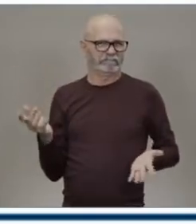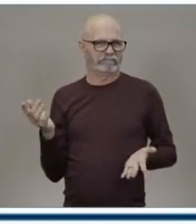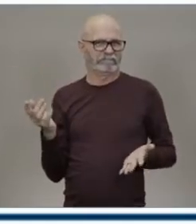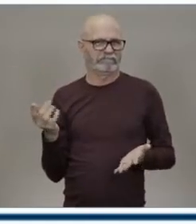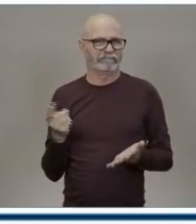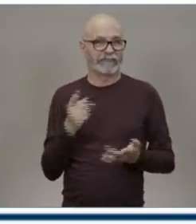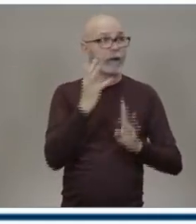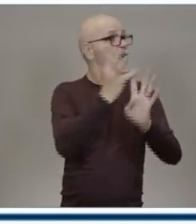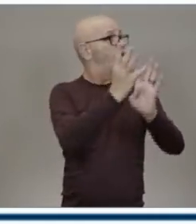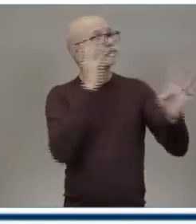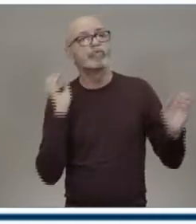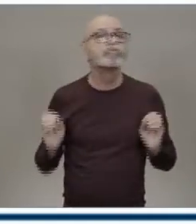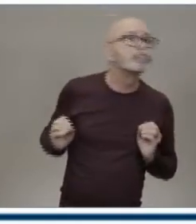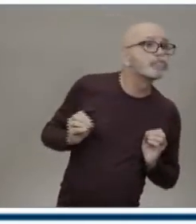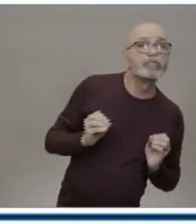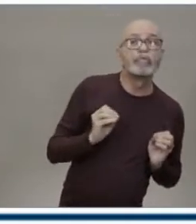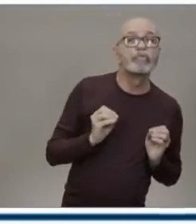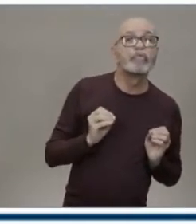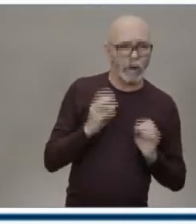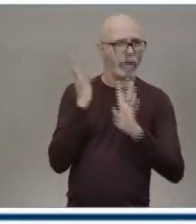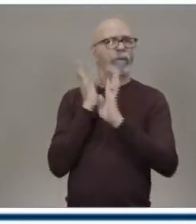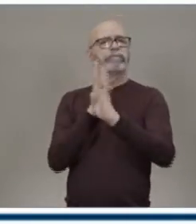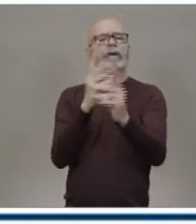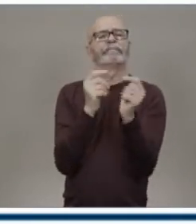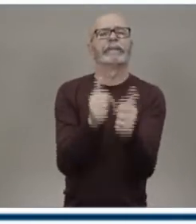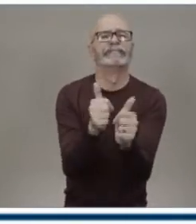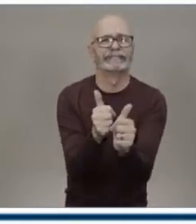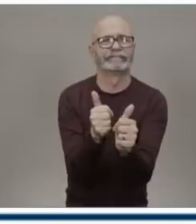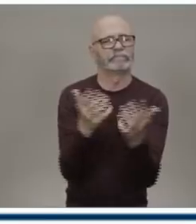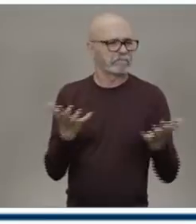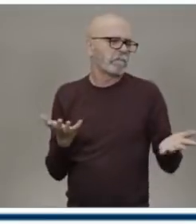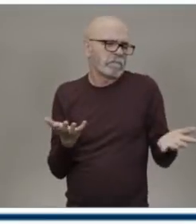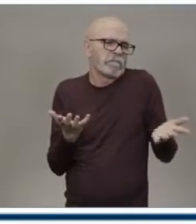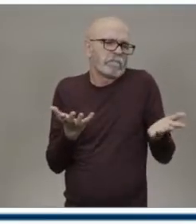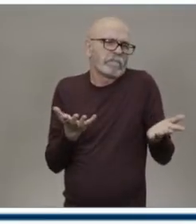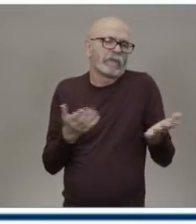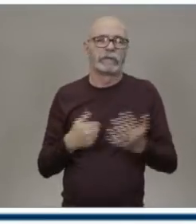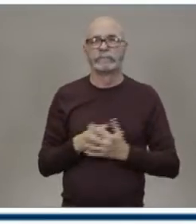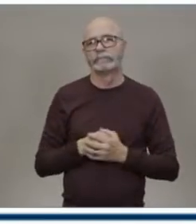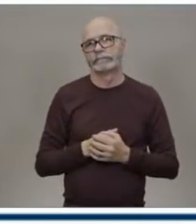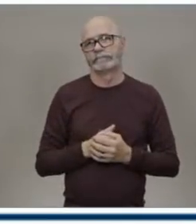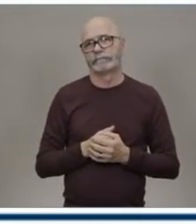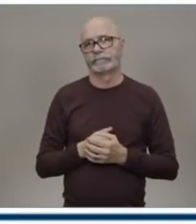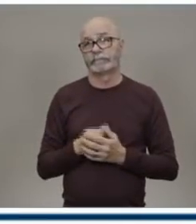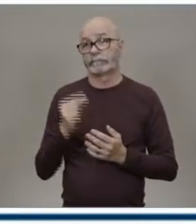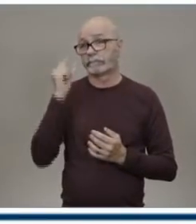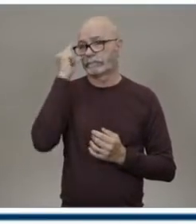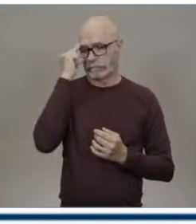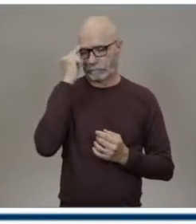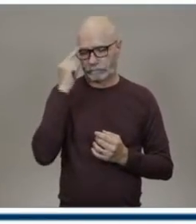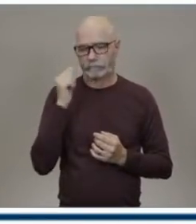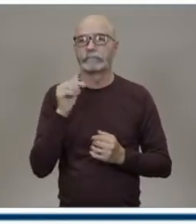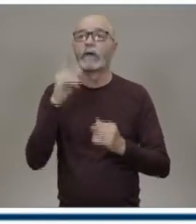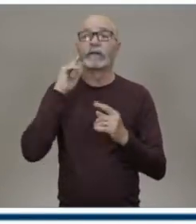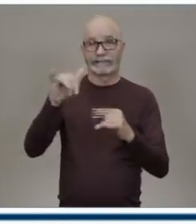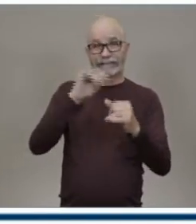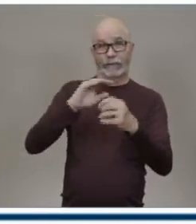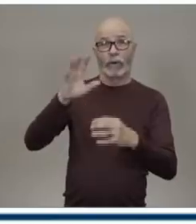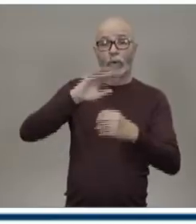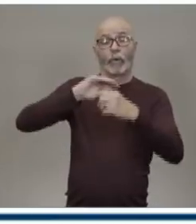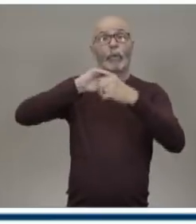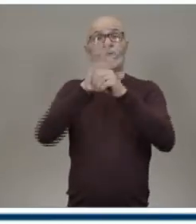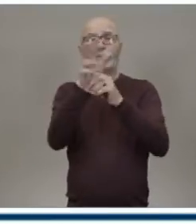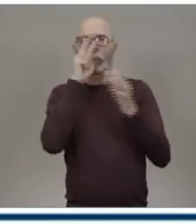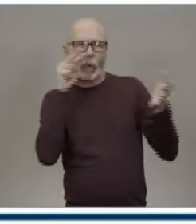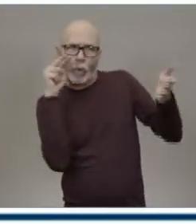less chance of you having to wait outside. And we now have information on our coronavirus website, so if you're not sure which